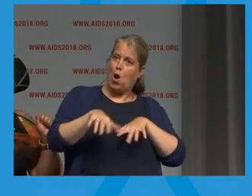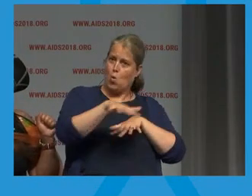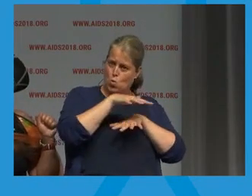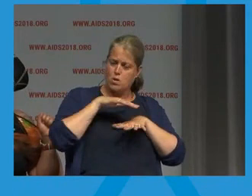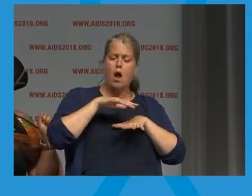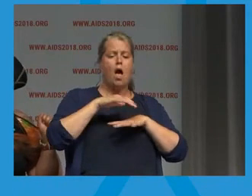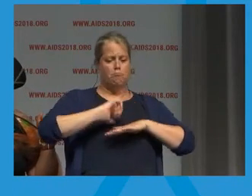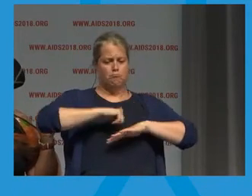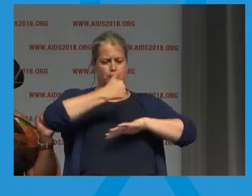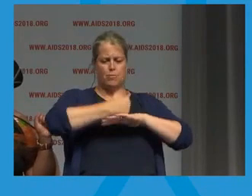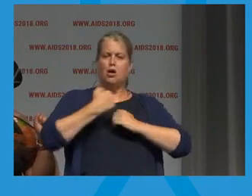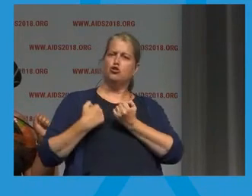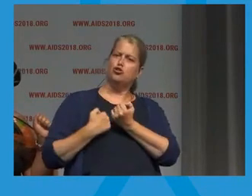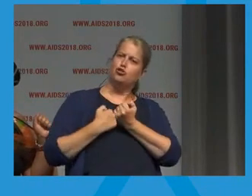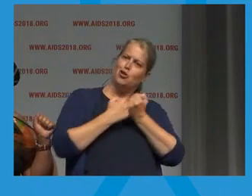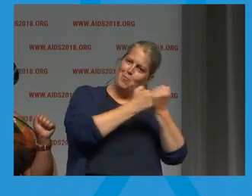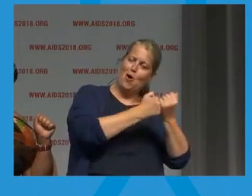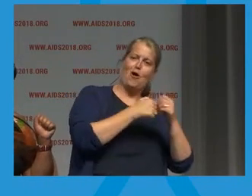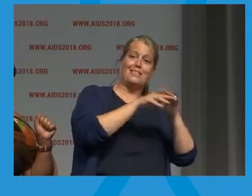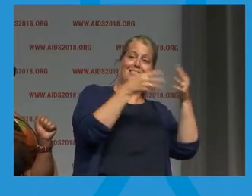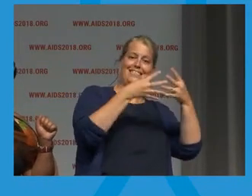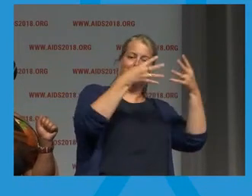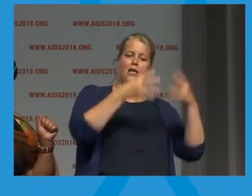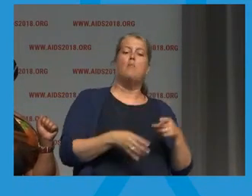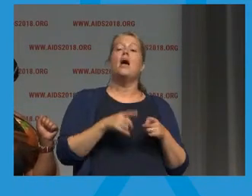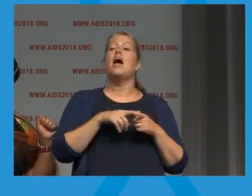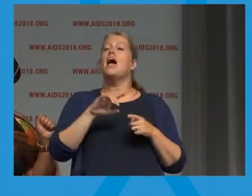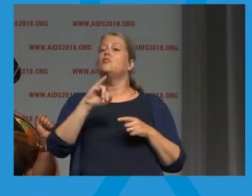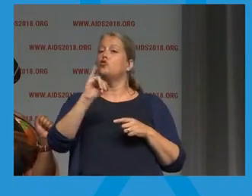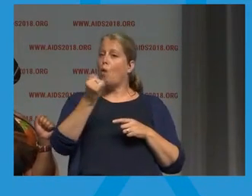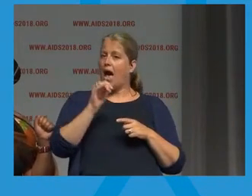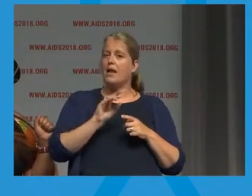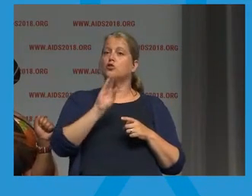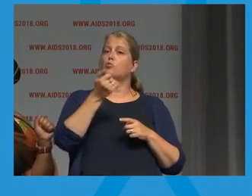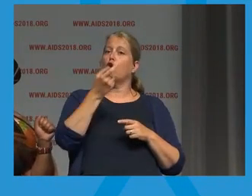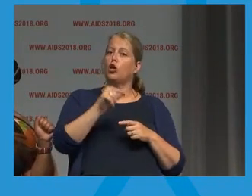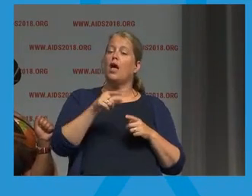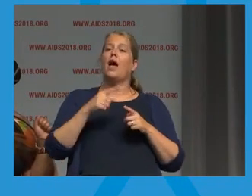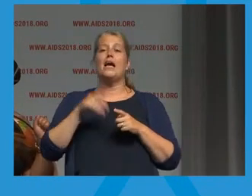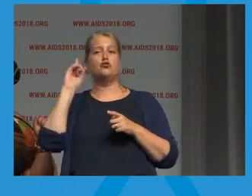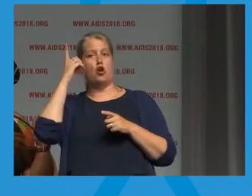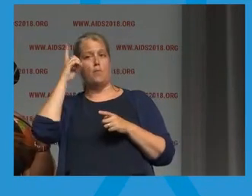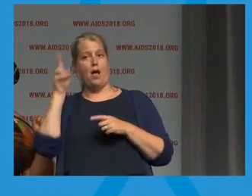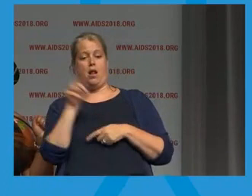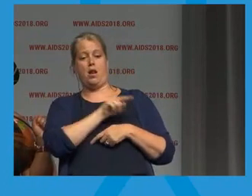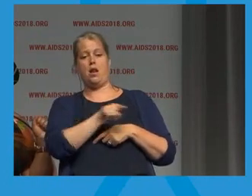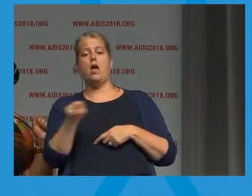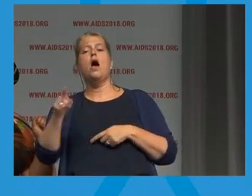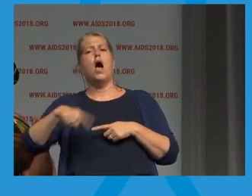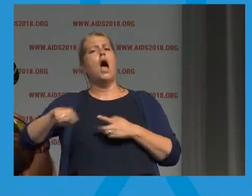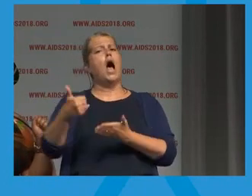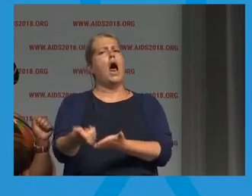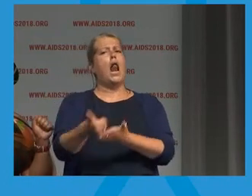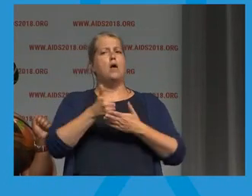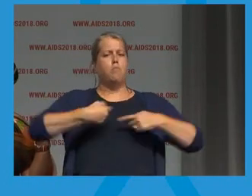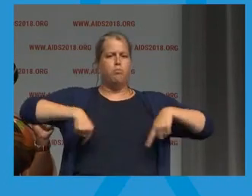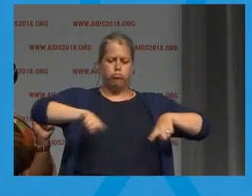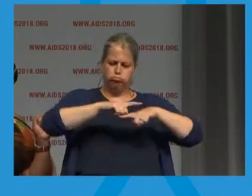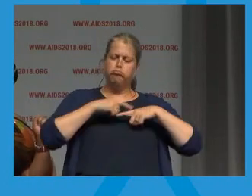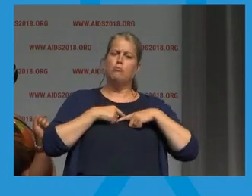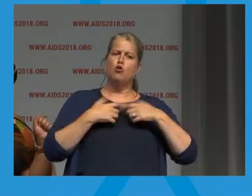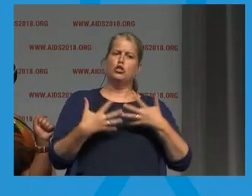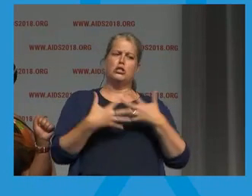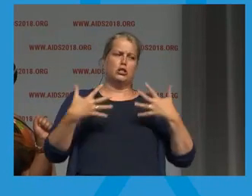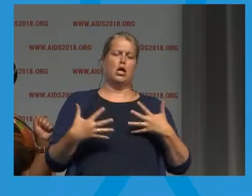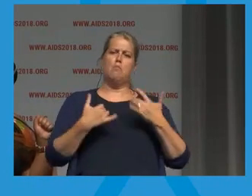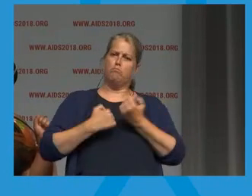support system in Johannesburg and Durban. This funding will help us in strengthening our current support system as well